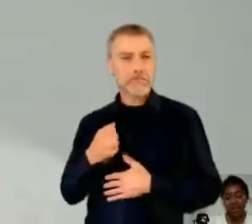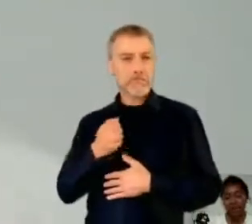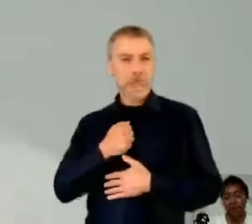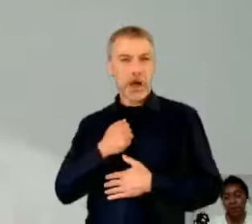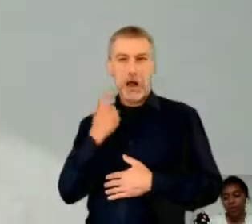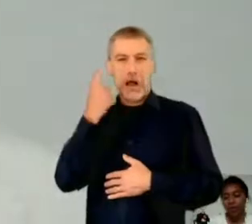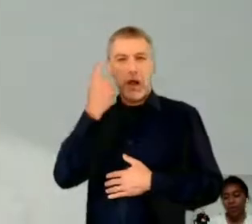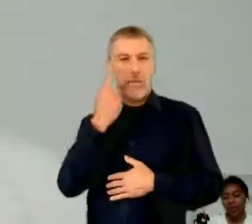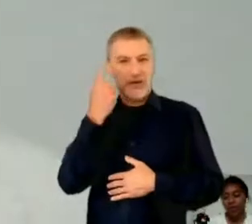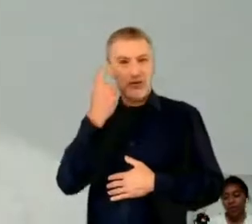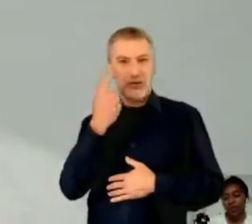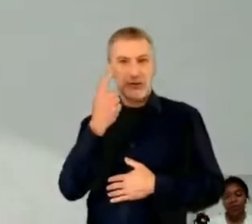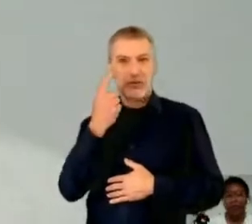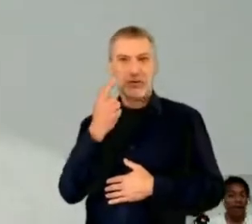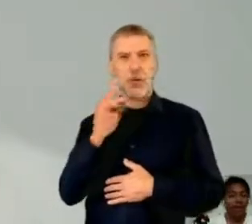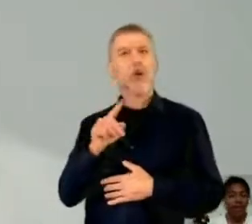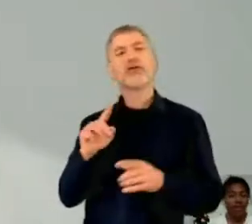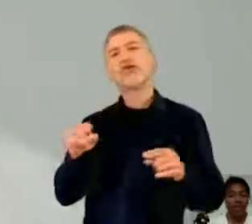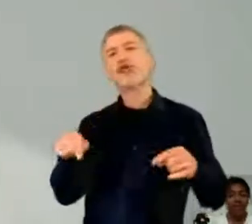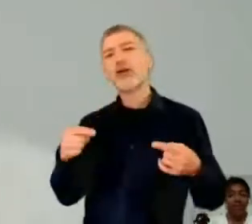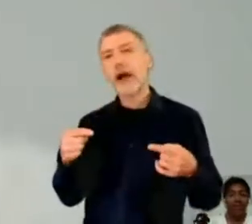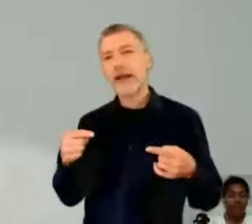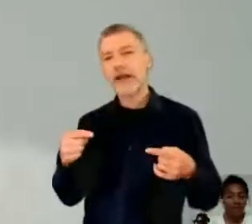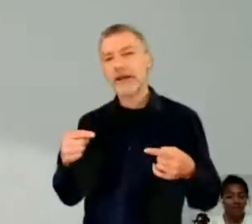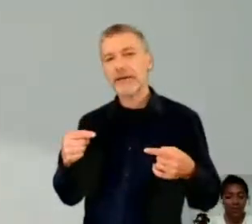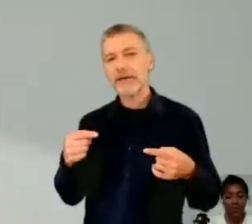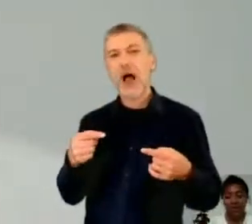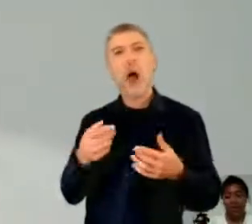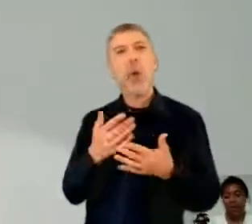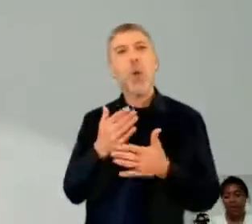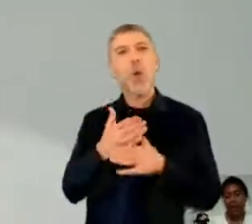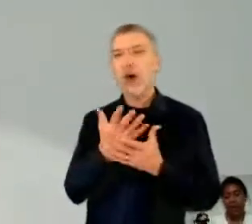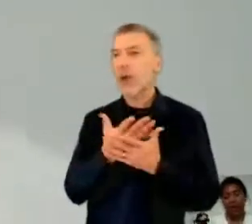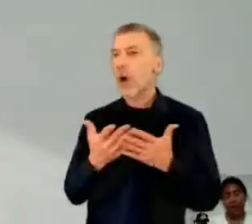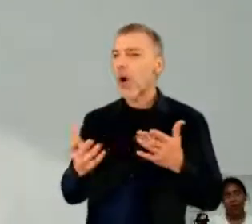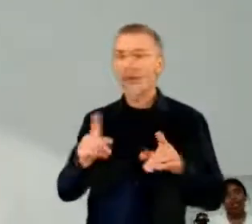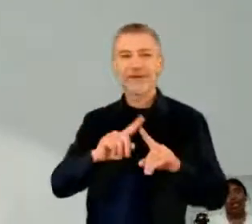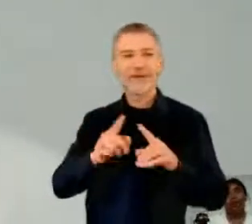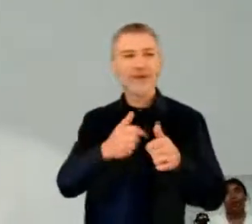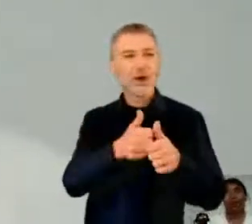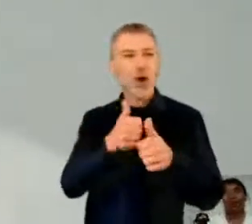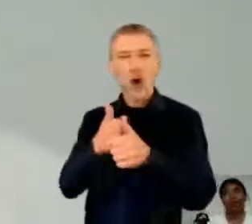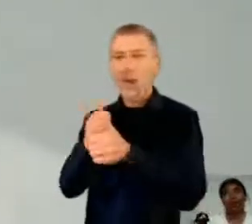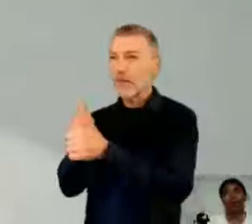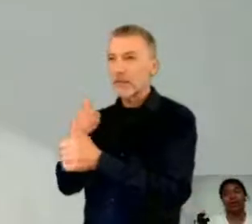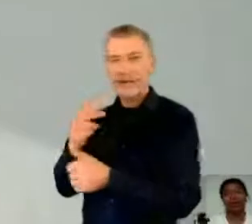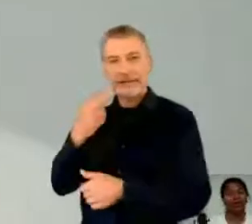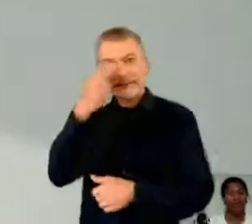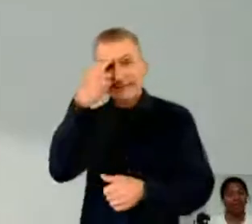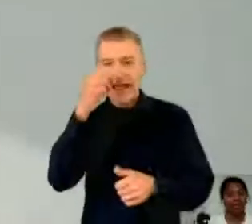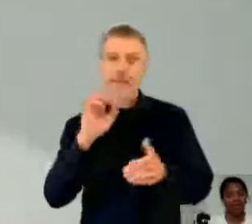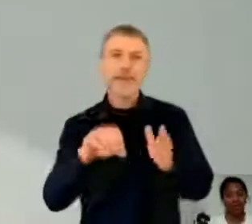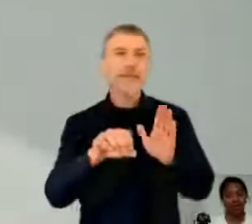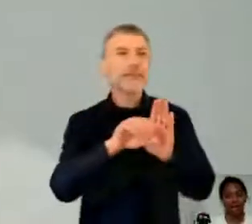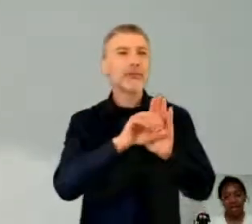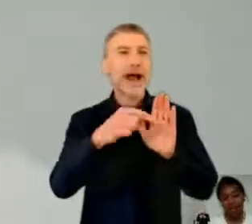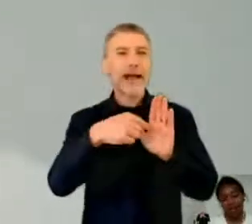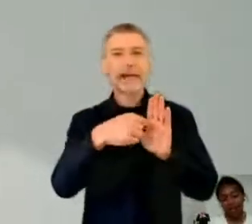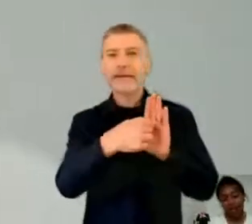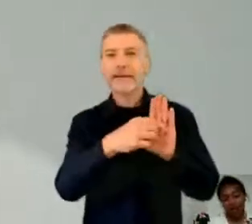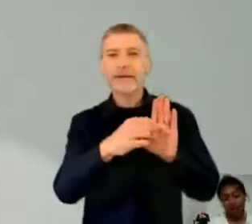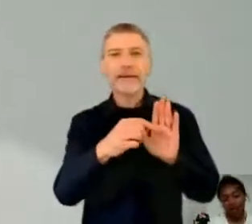is we work with a lot of brands and a lot of customers that when it comes to the world of industry